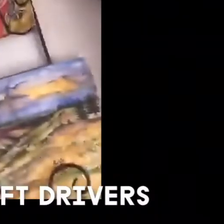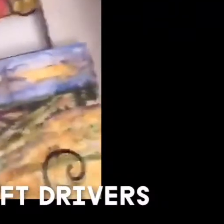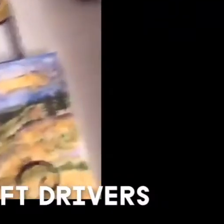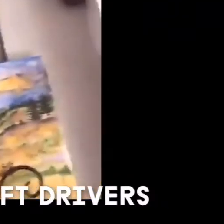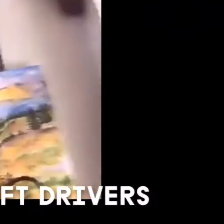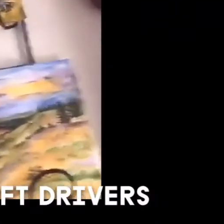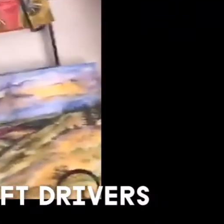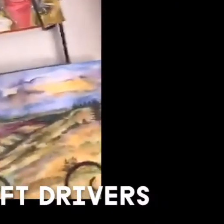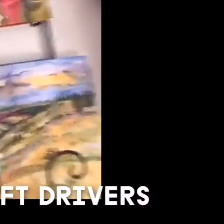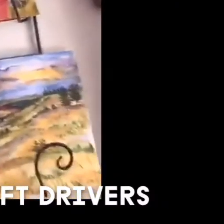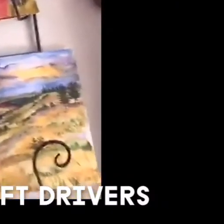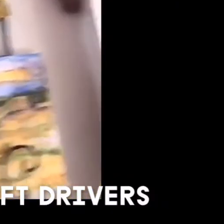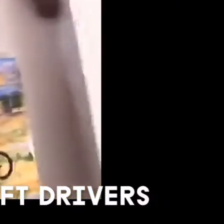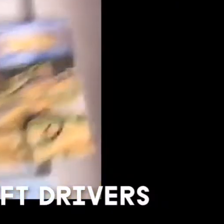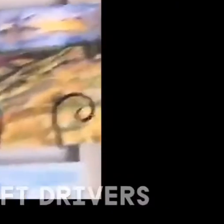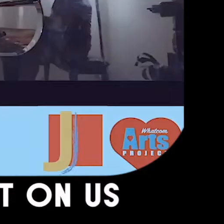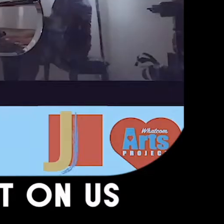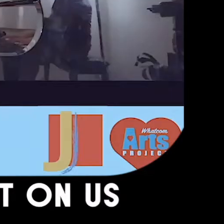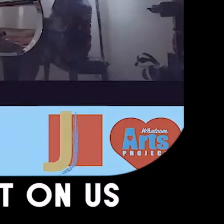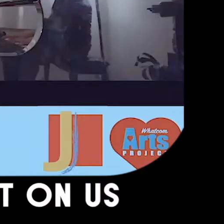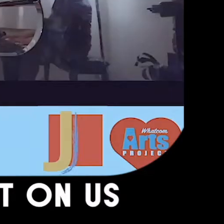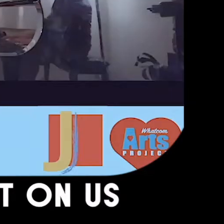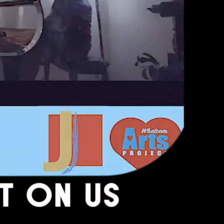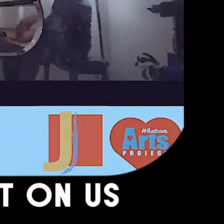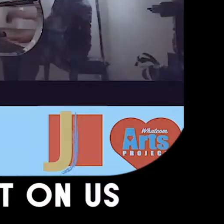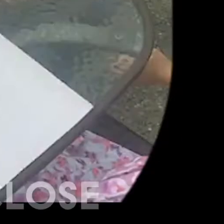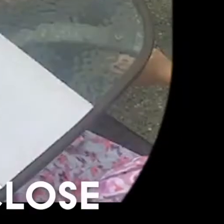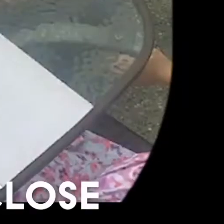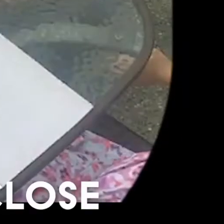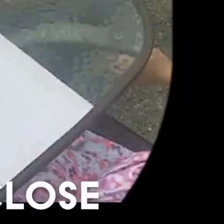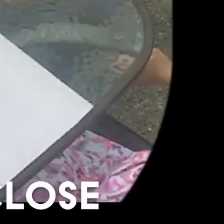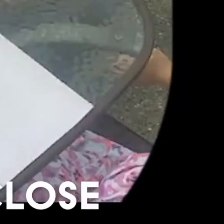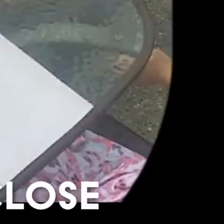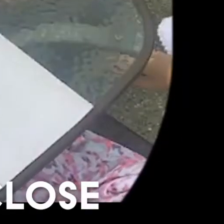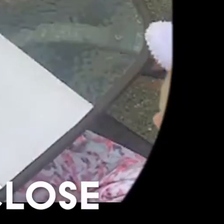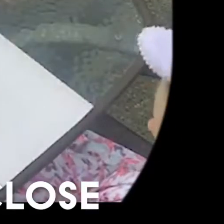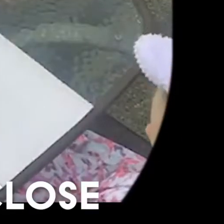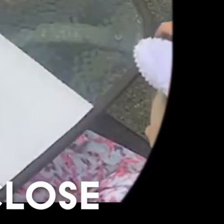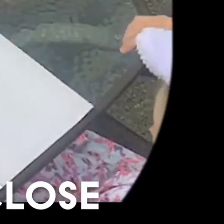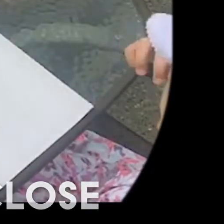and John Hartford had Huck Finn.